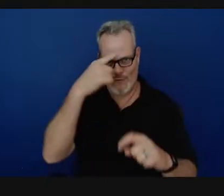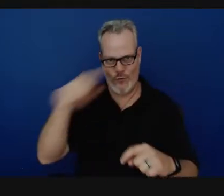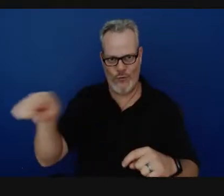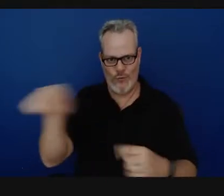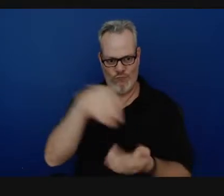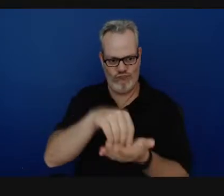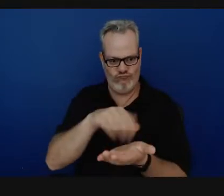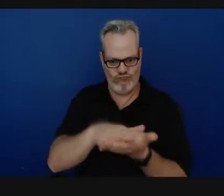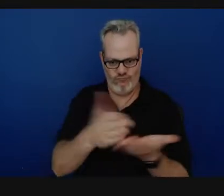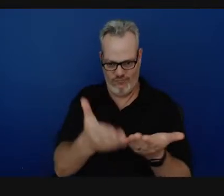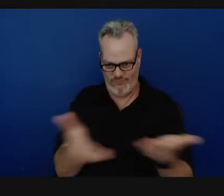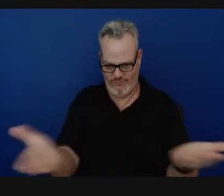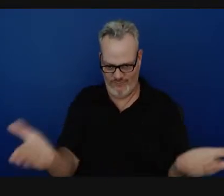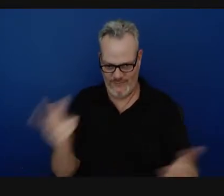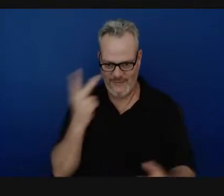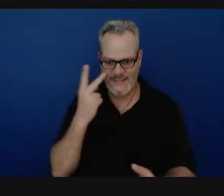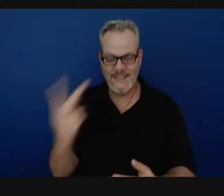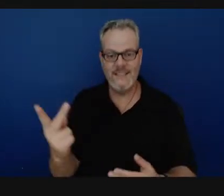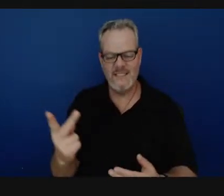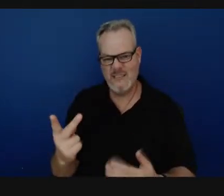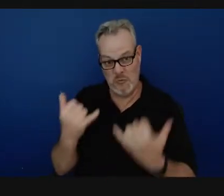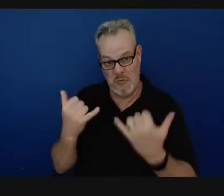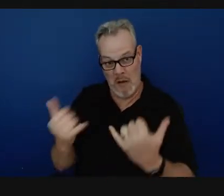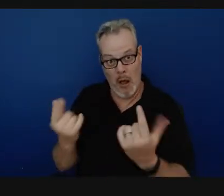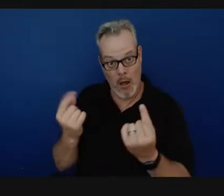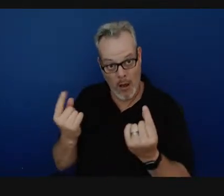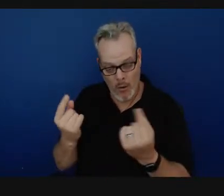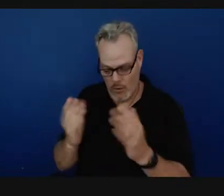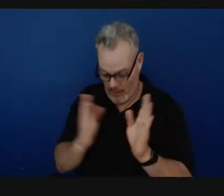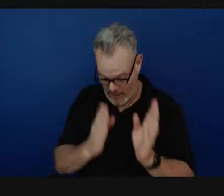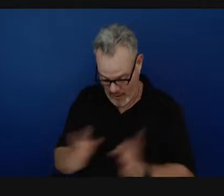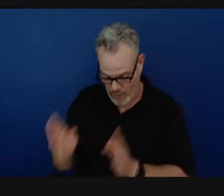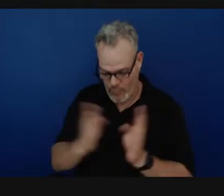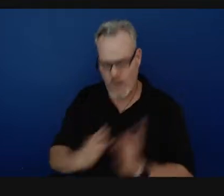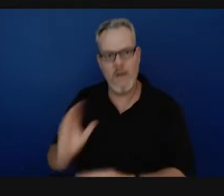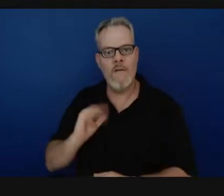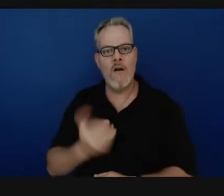there, and we'll get ourselves ready for our summary here.